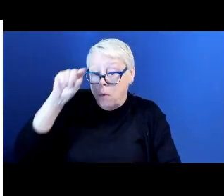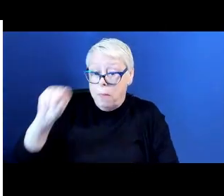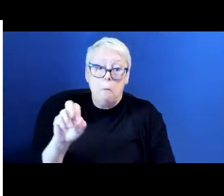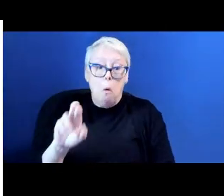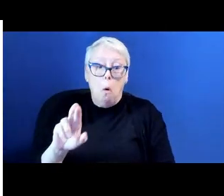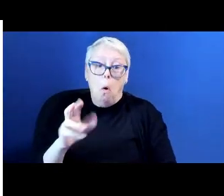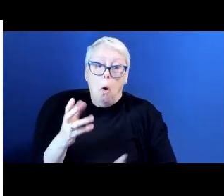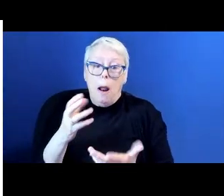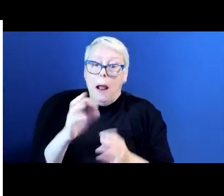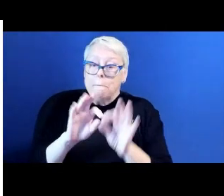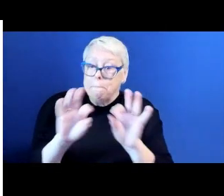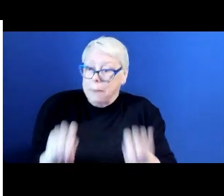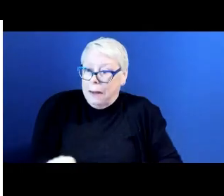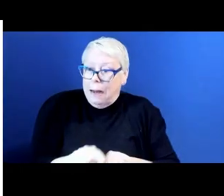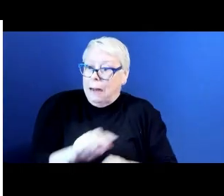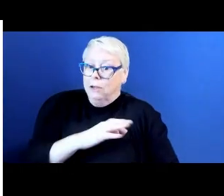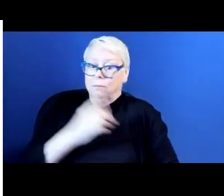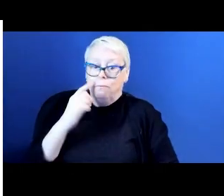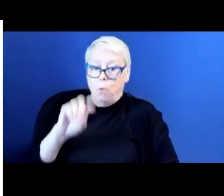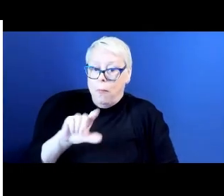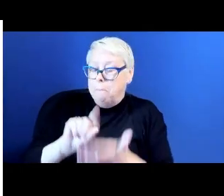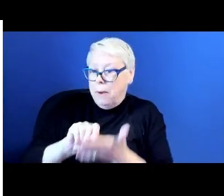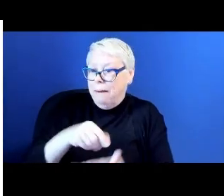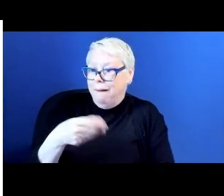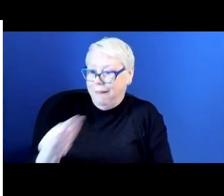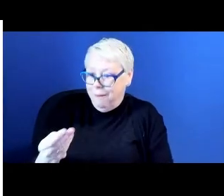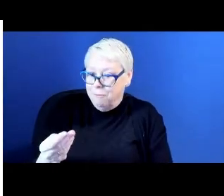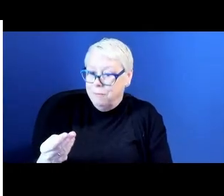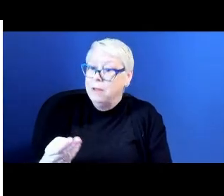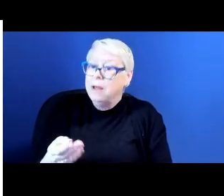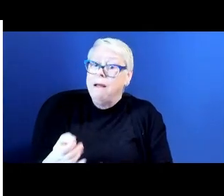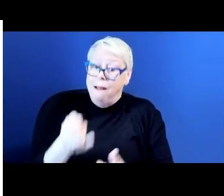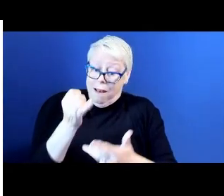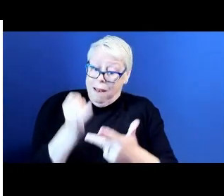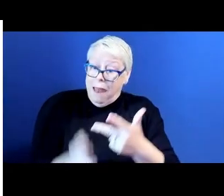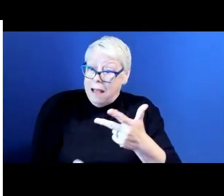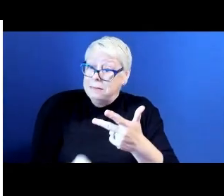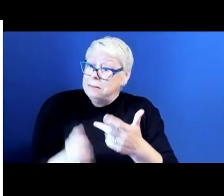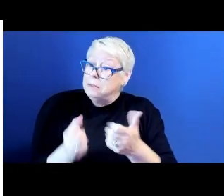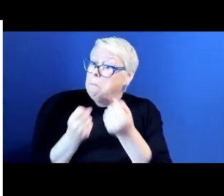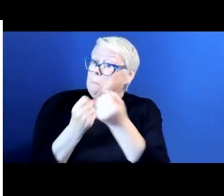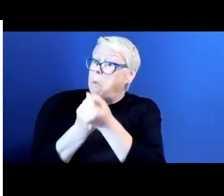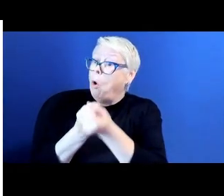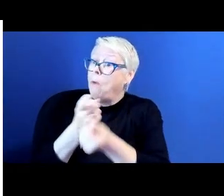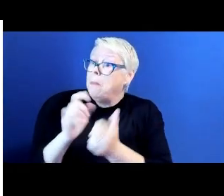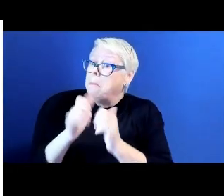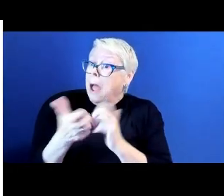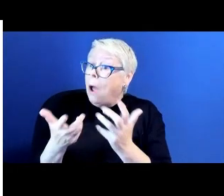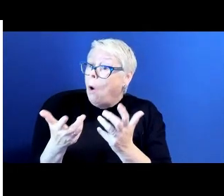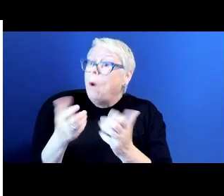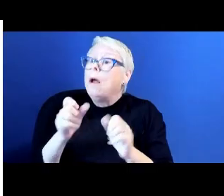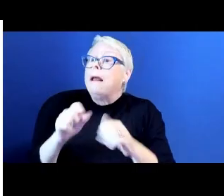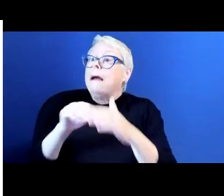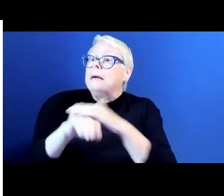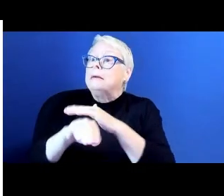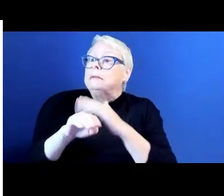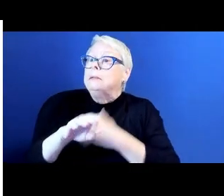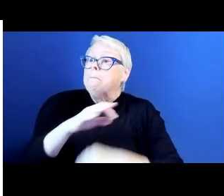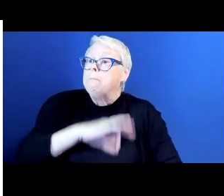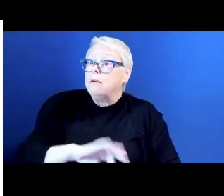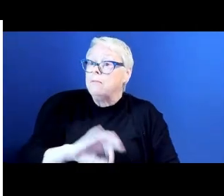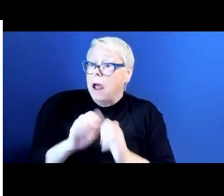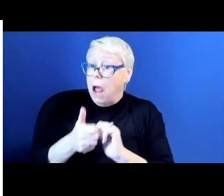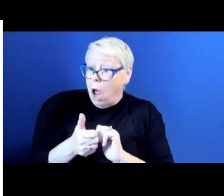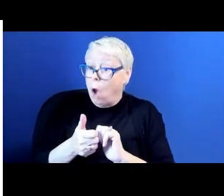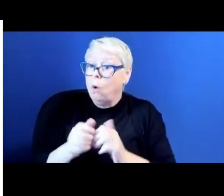translating into more plain language for the understanding. Lastly, you can support an individual to access benefits by referring them to